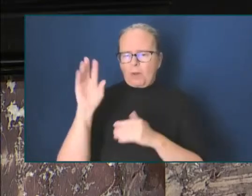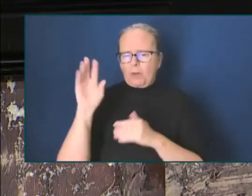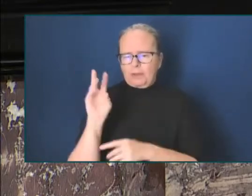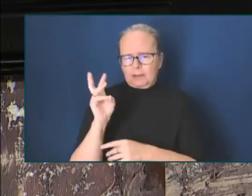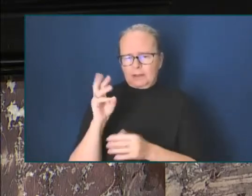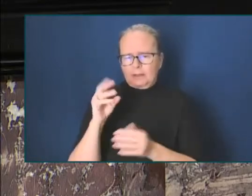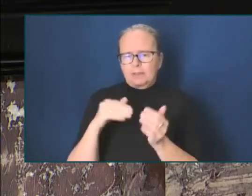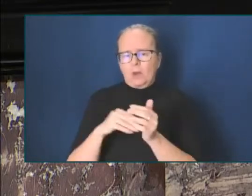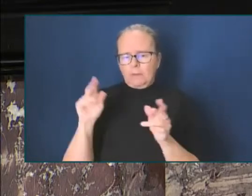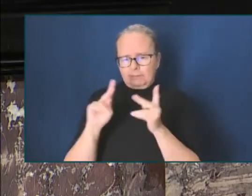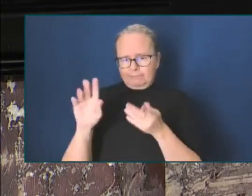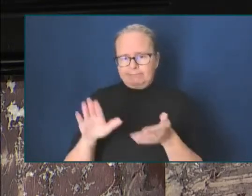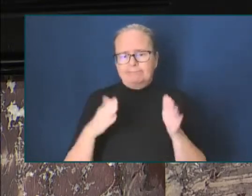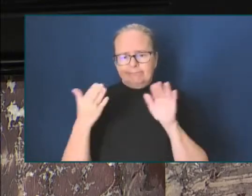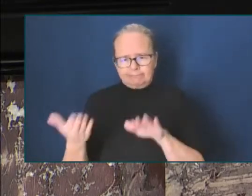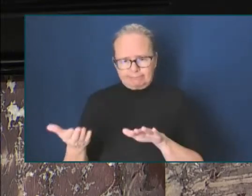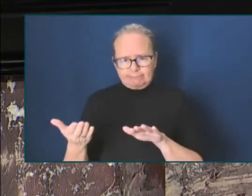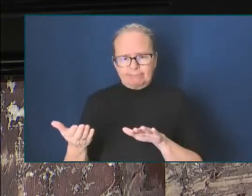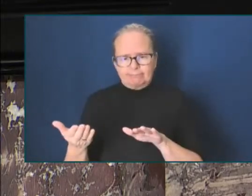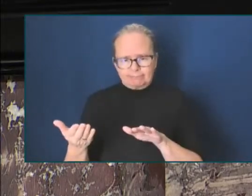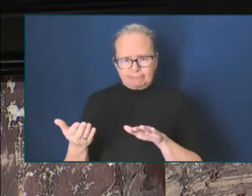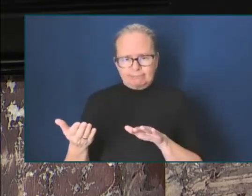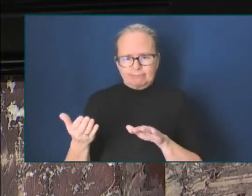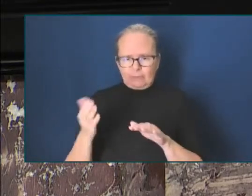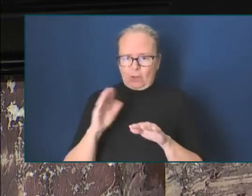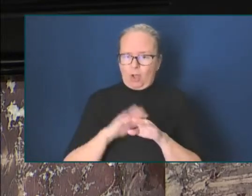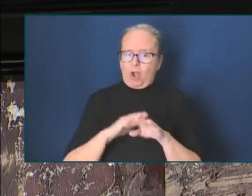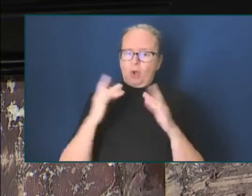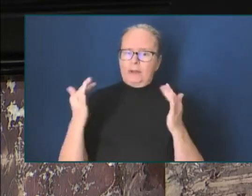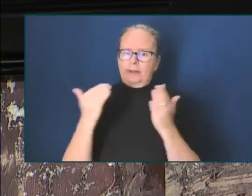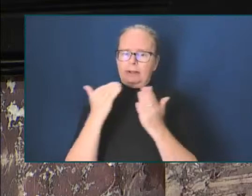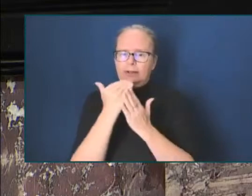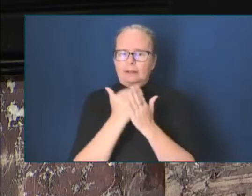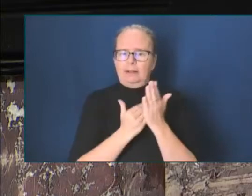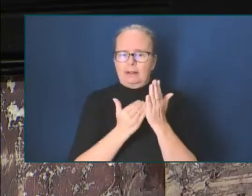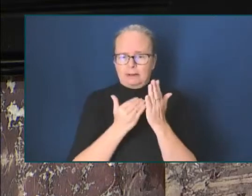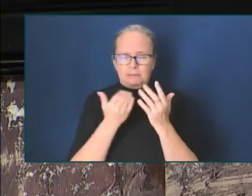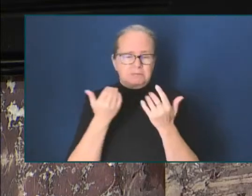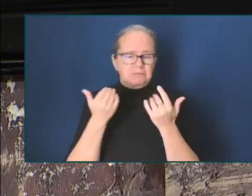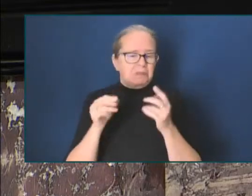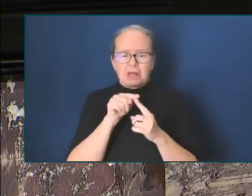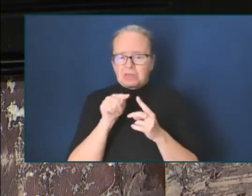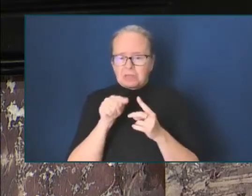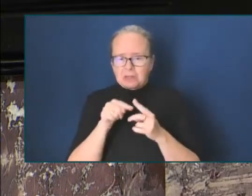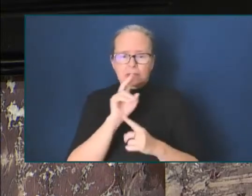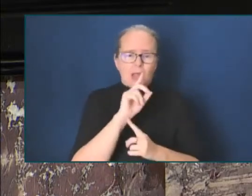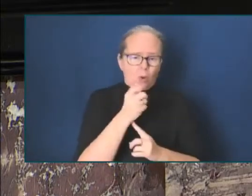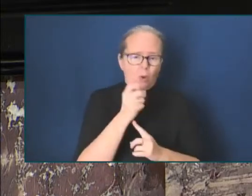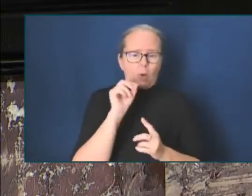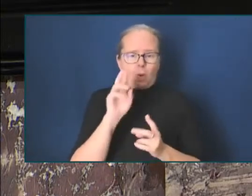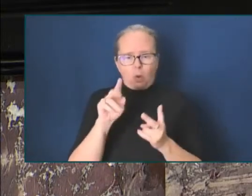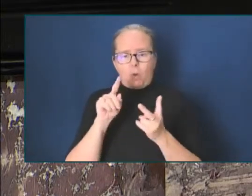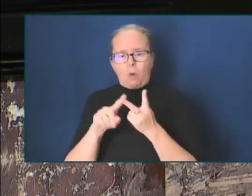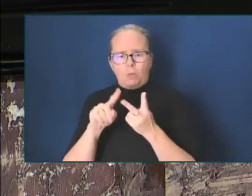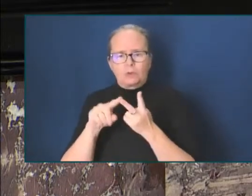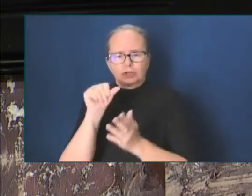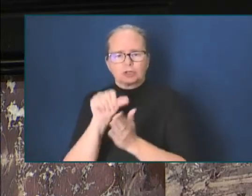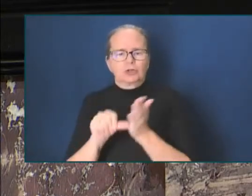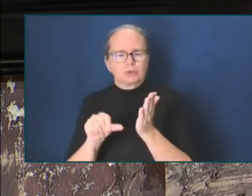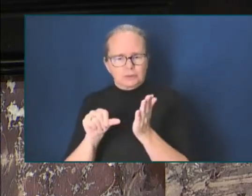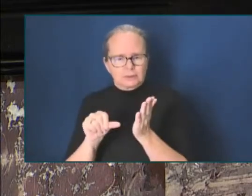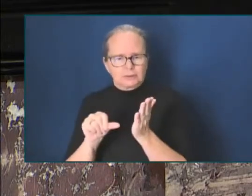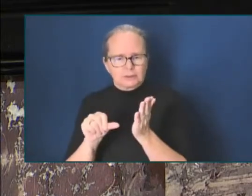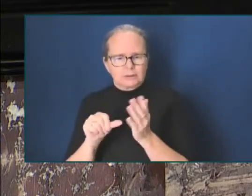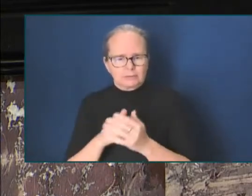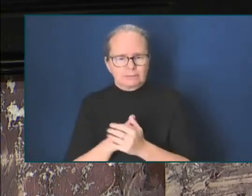surgical services. In Fraser Health, that number was about 321 people that died waiting for